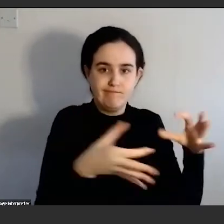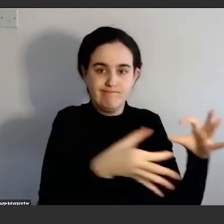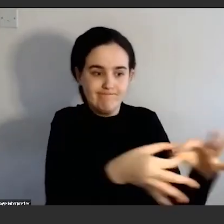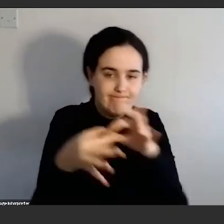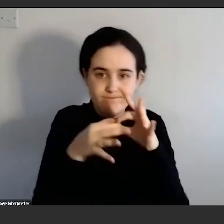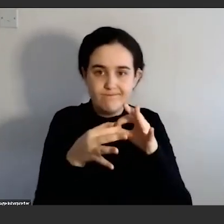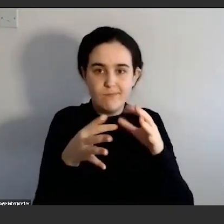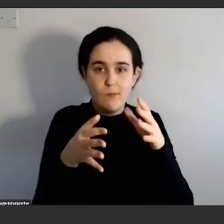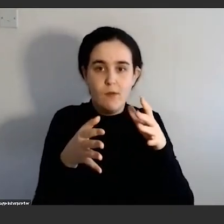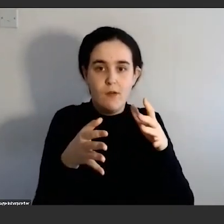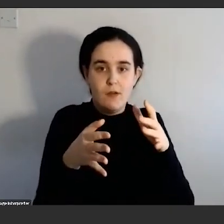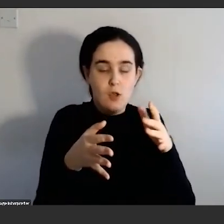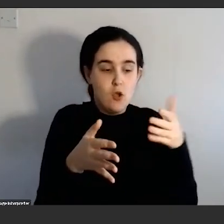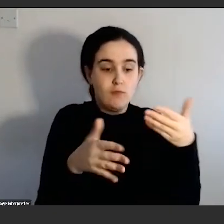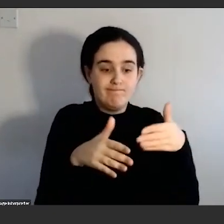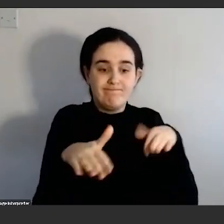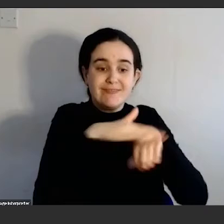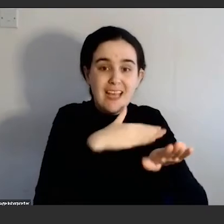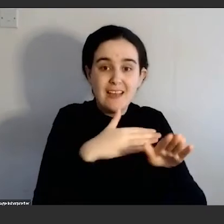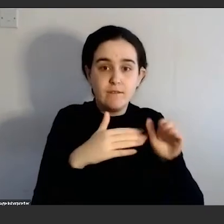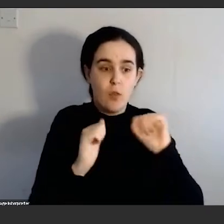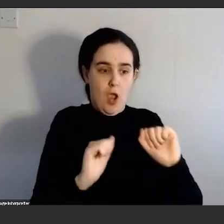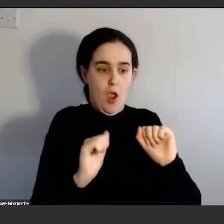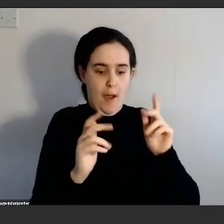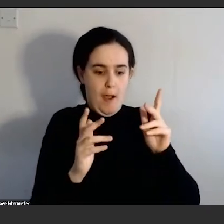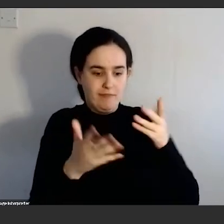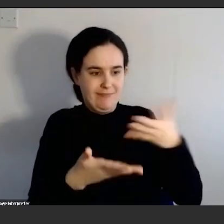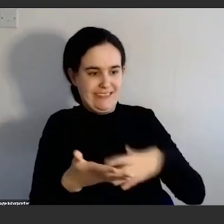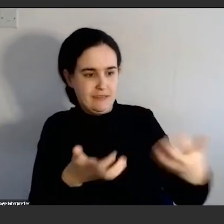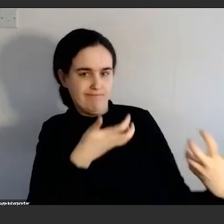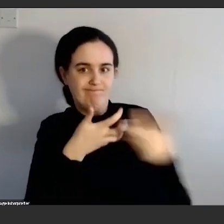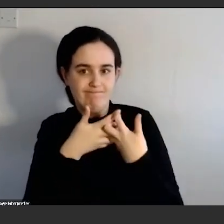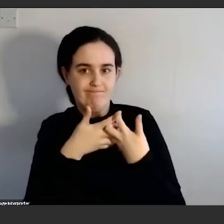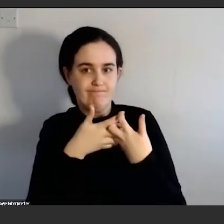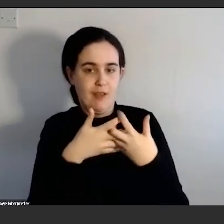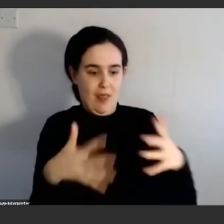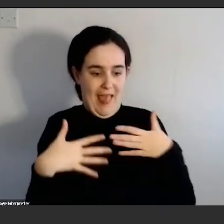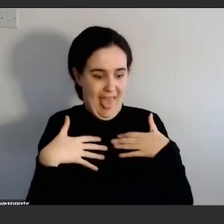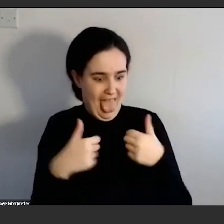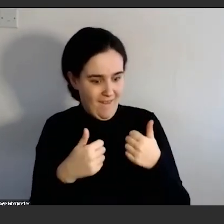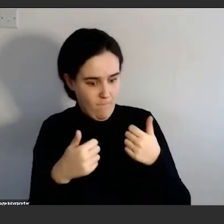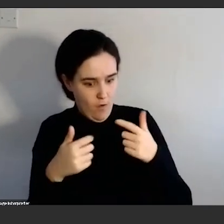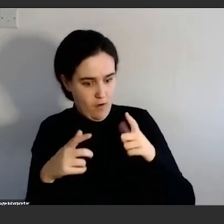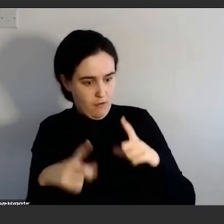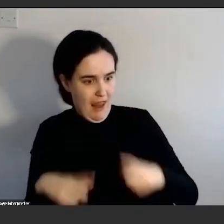all persons have access to standard health care.